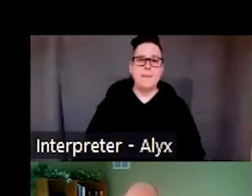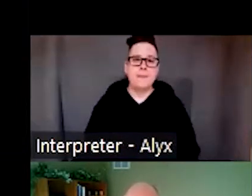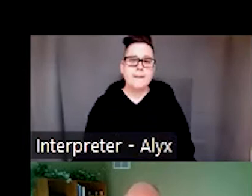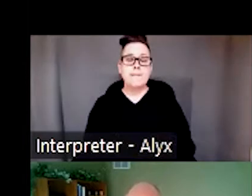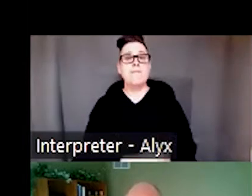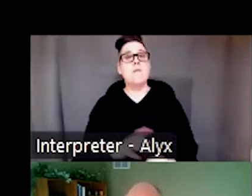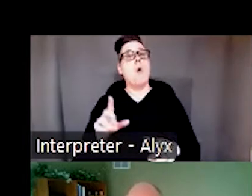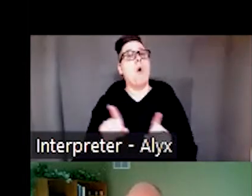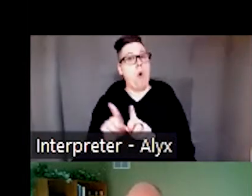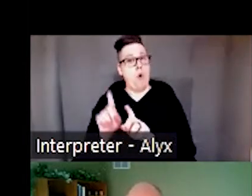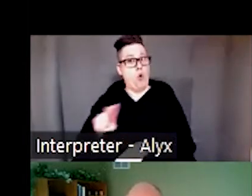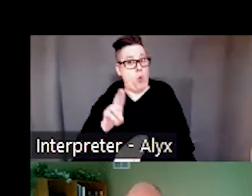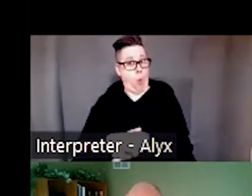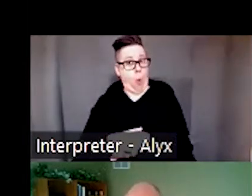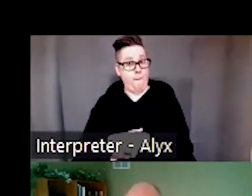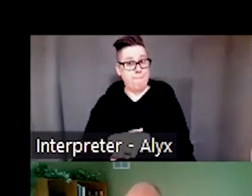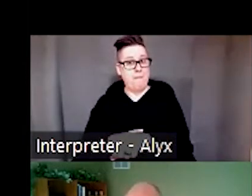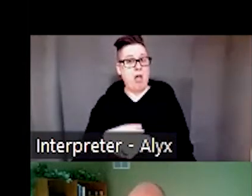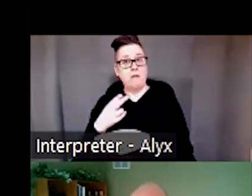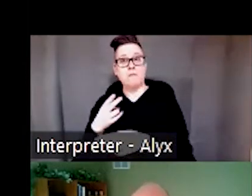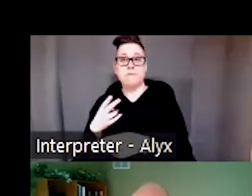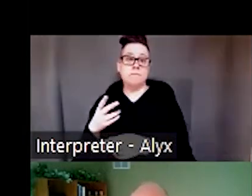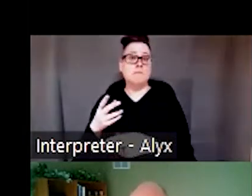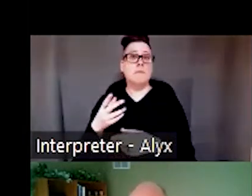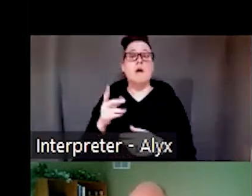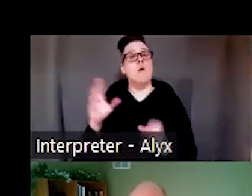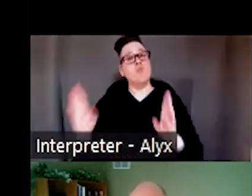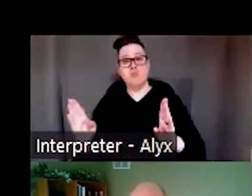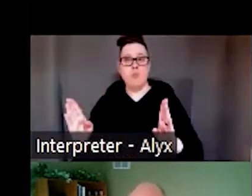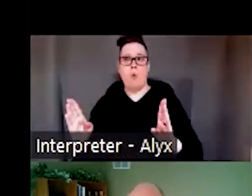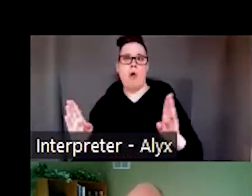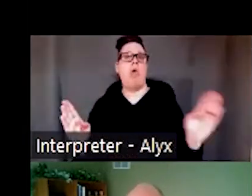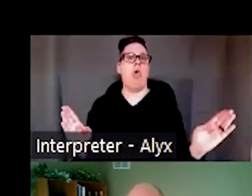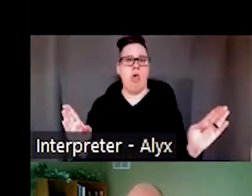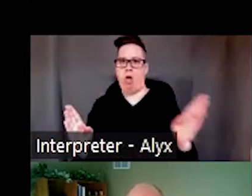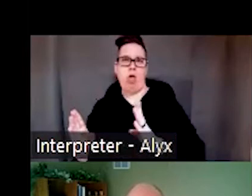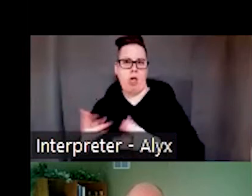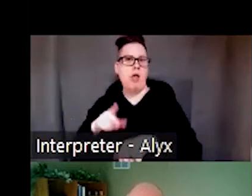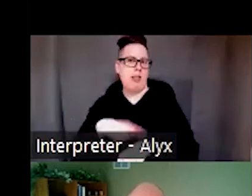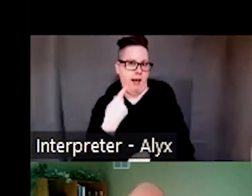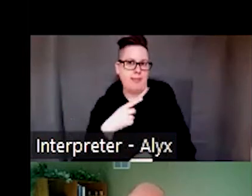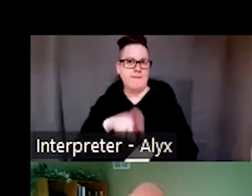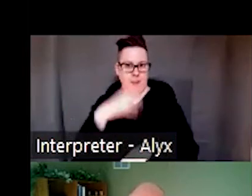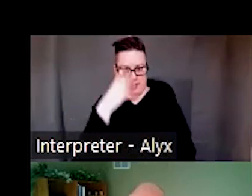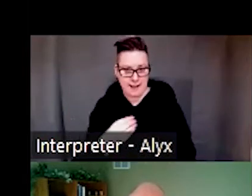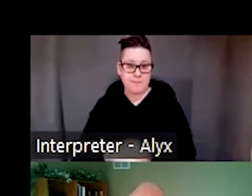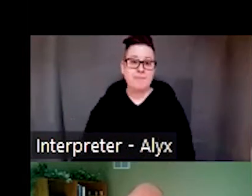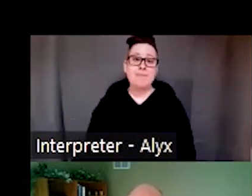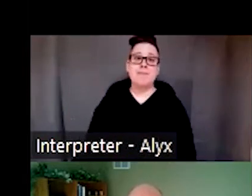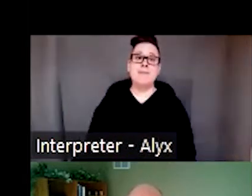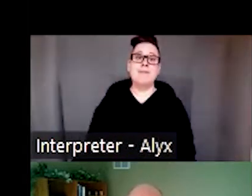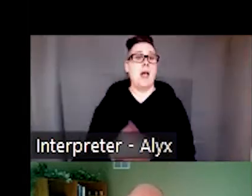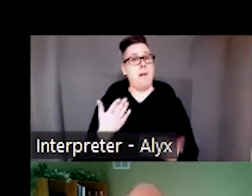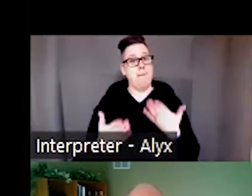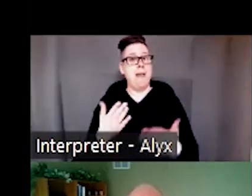have normal duration or short or long duration. And finally, sleep may occur in